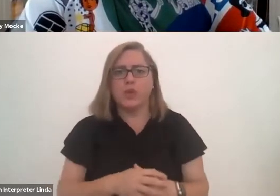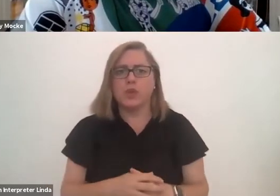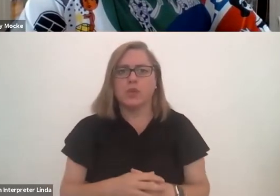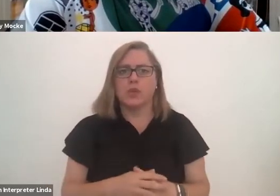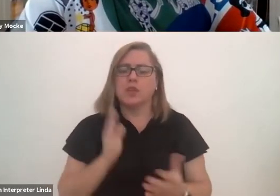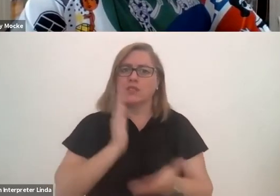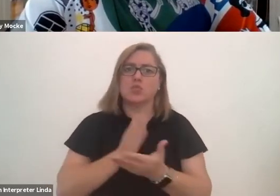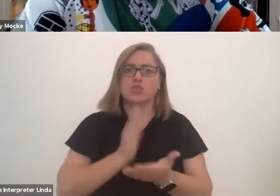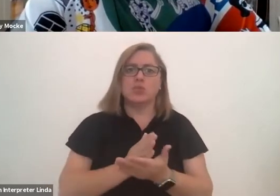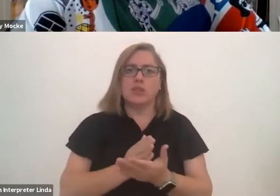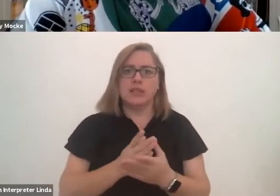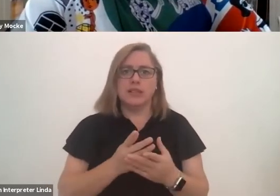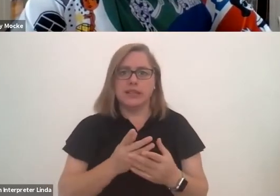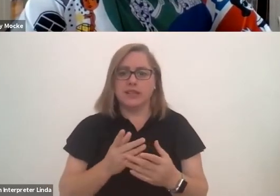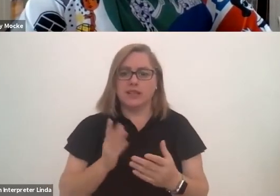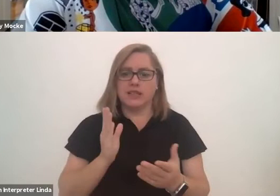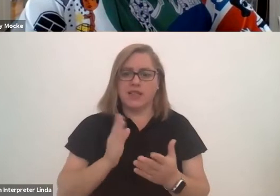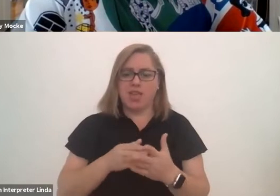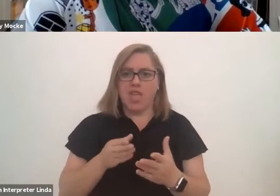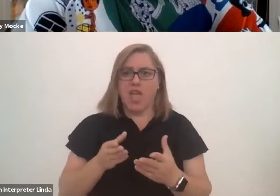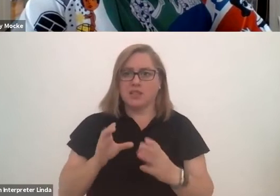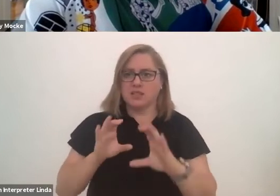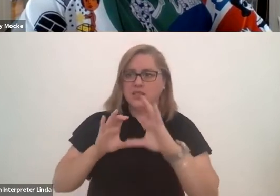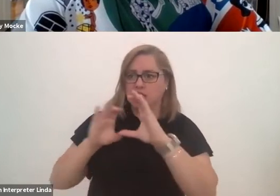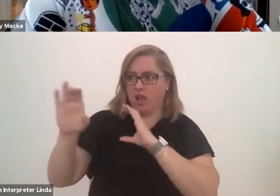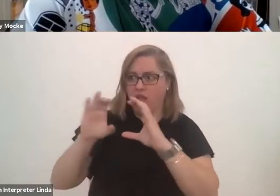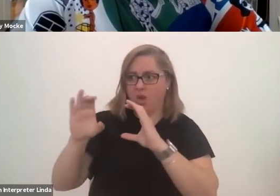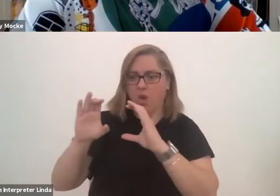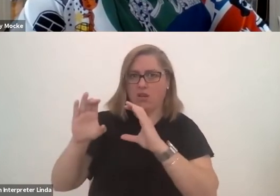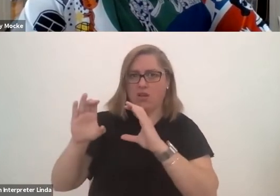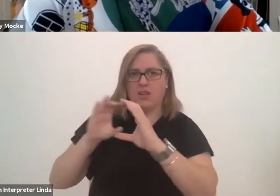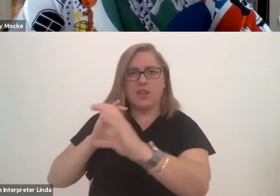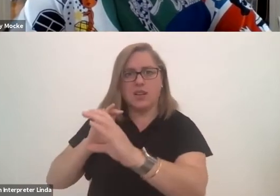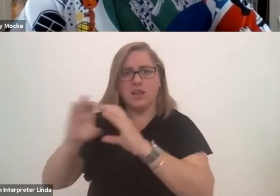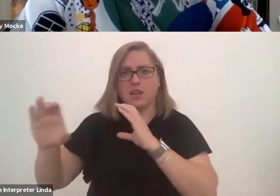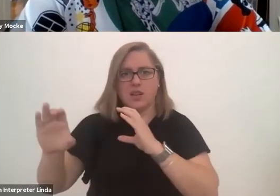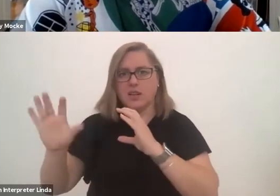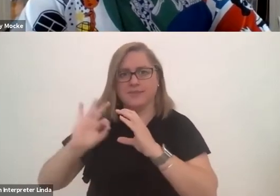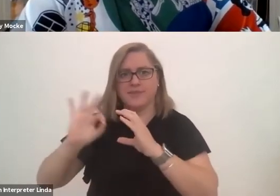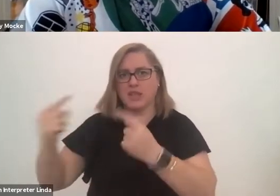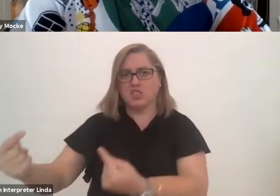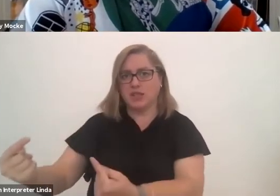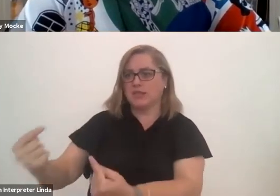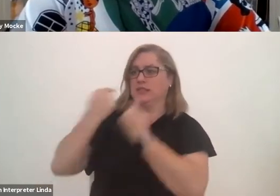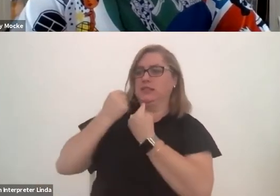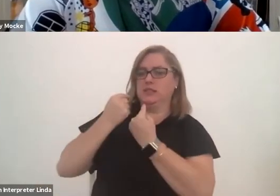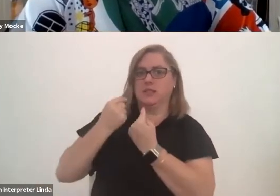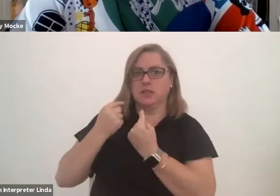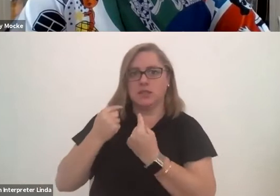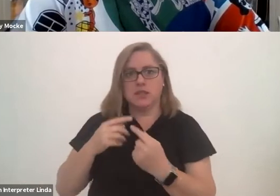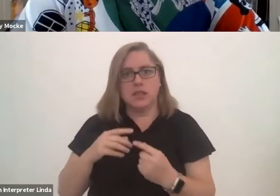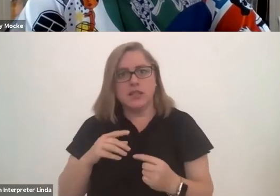closed. You know, it's a one-way closed sort of attack that doesn't incite